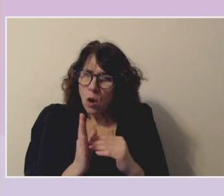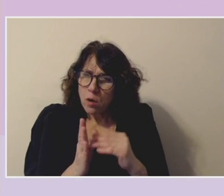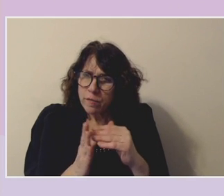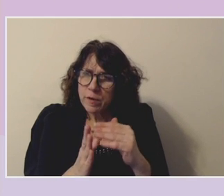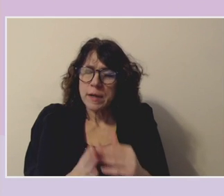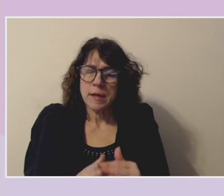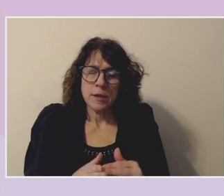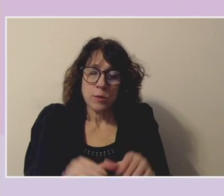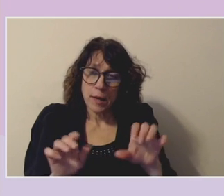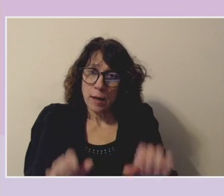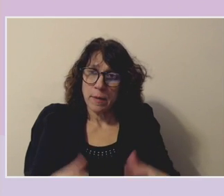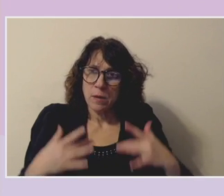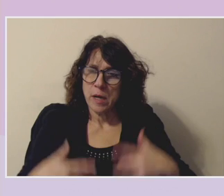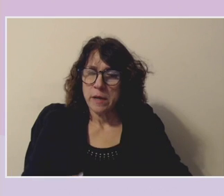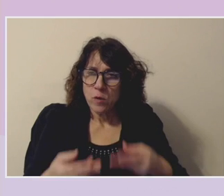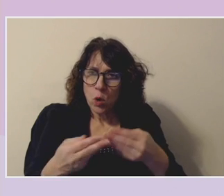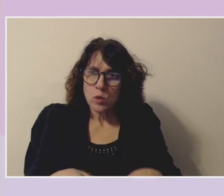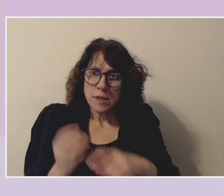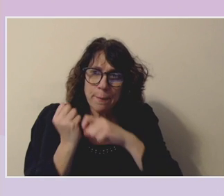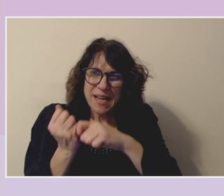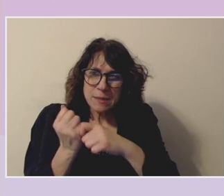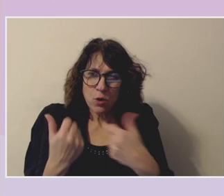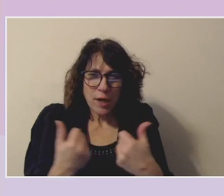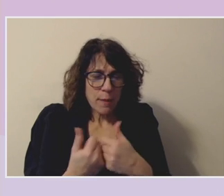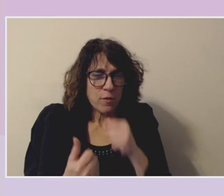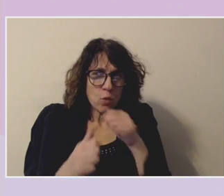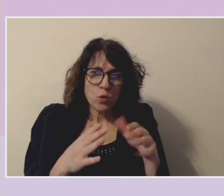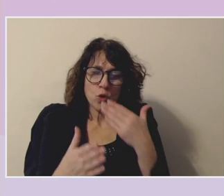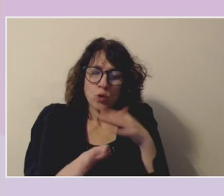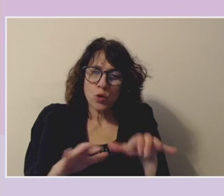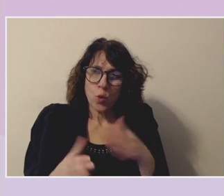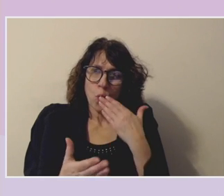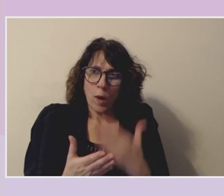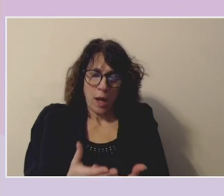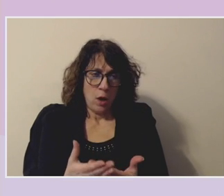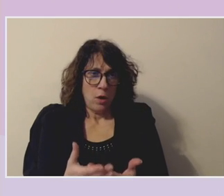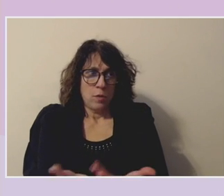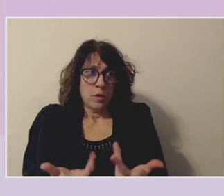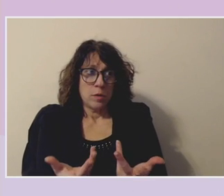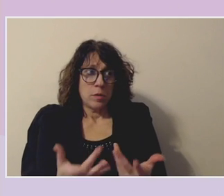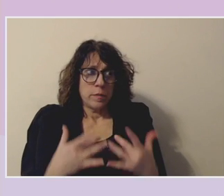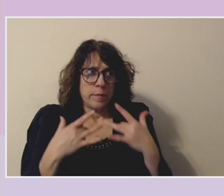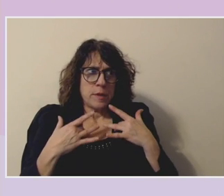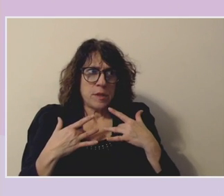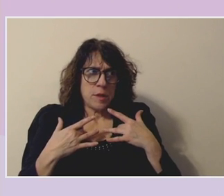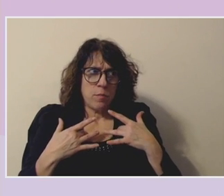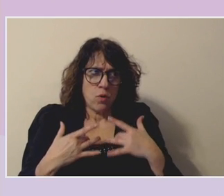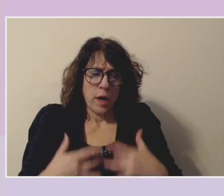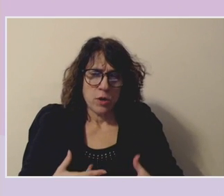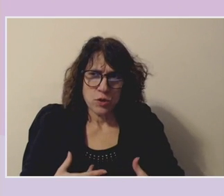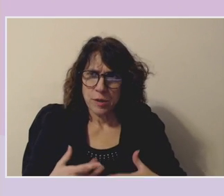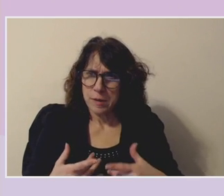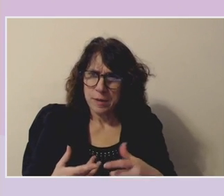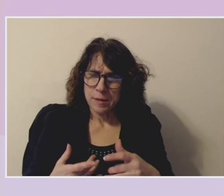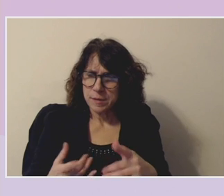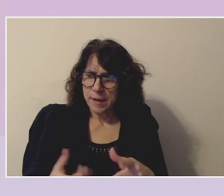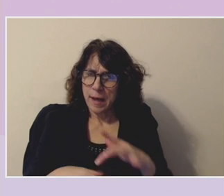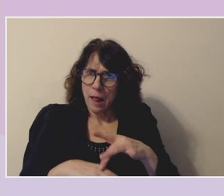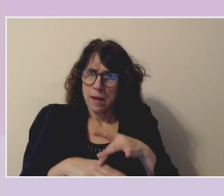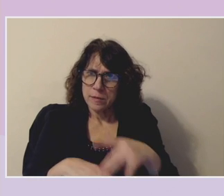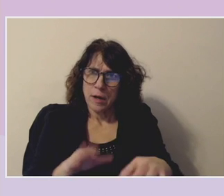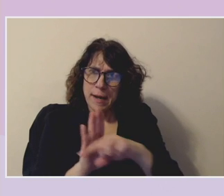depressed if you lose a baseball game, if you don't do well on a test. But people with depression are the ones who really wallow in those negative aspects. And you're like,